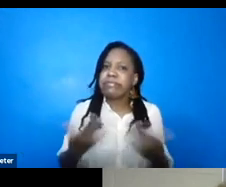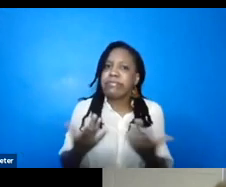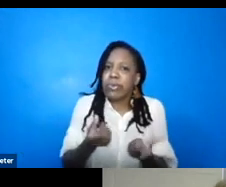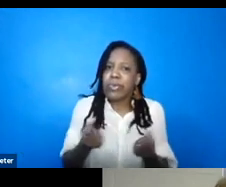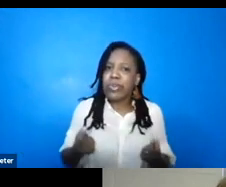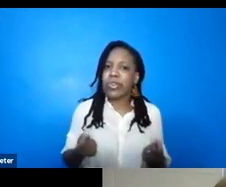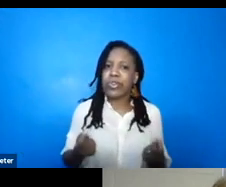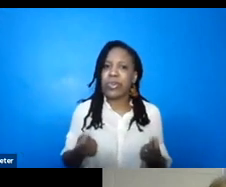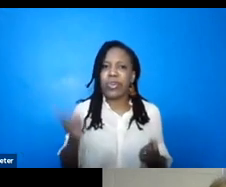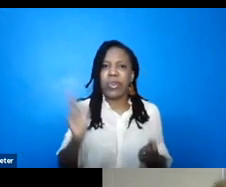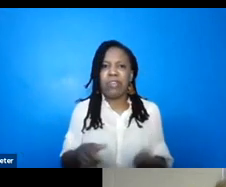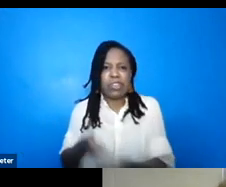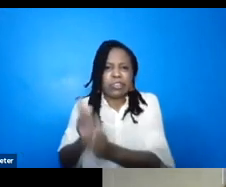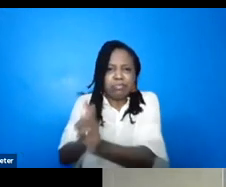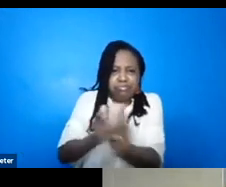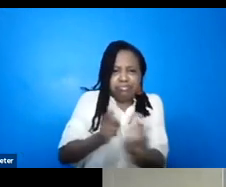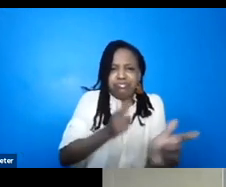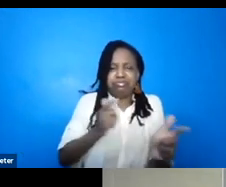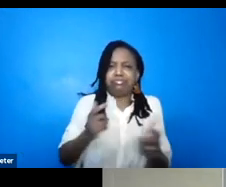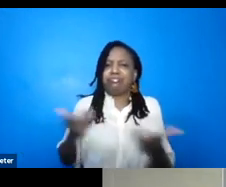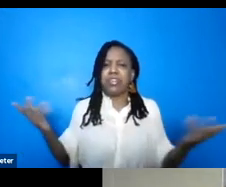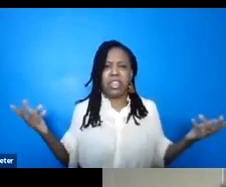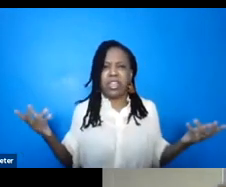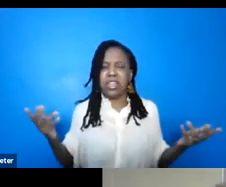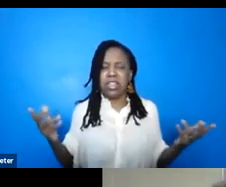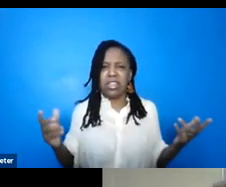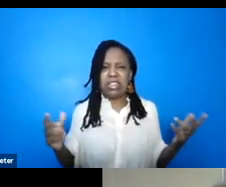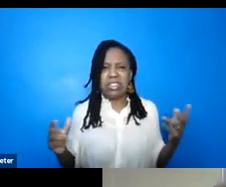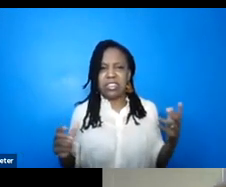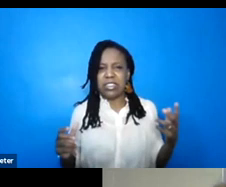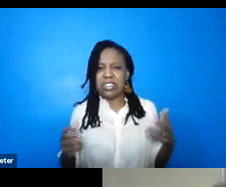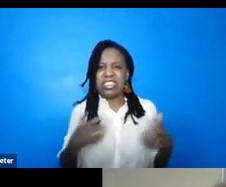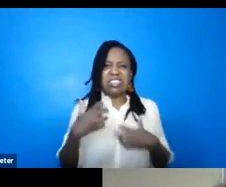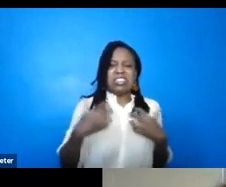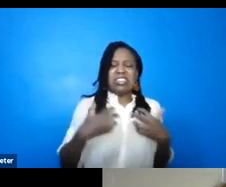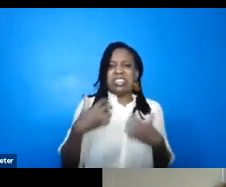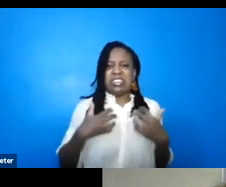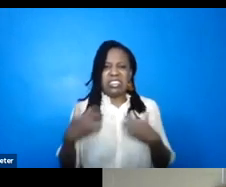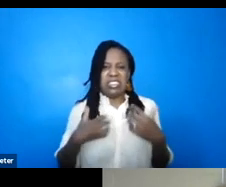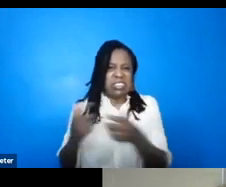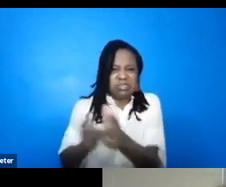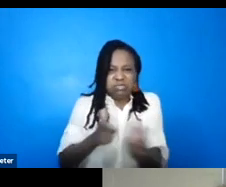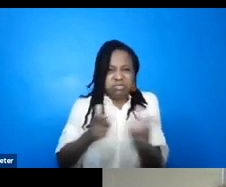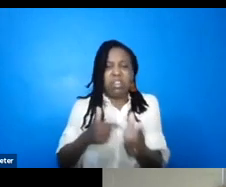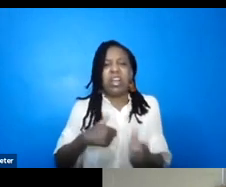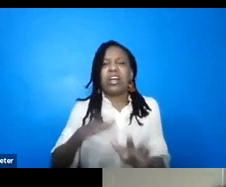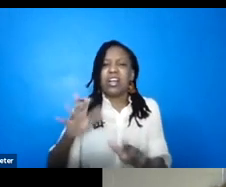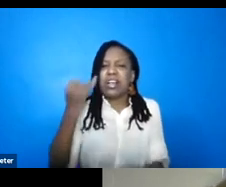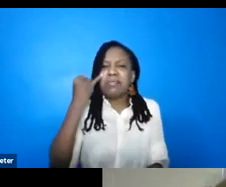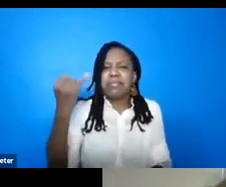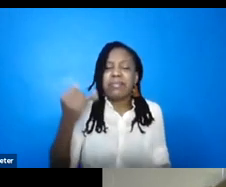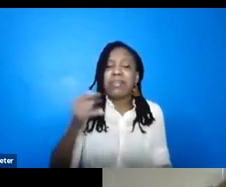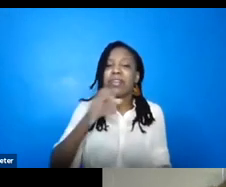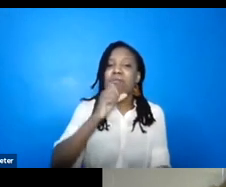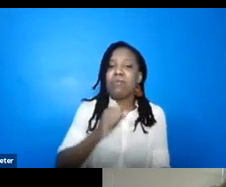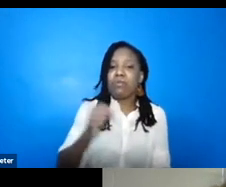shoot, you're shooting people, you're very aggressive. And that, again, you're thinking about a young boy at 12 years old playing a video game